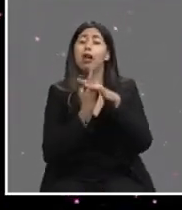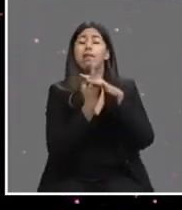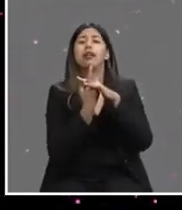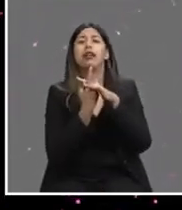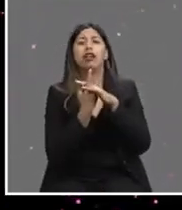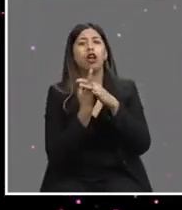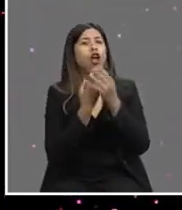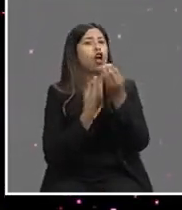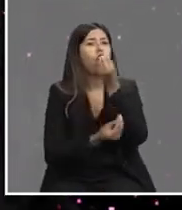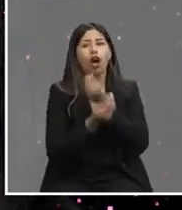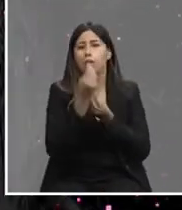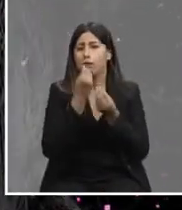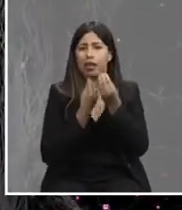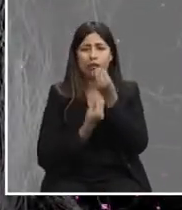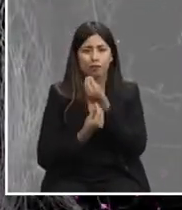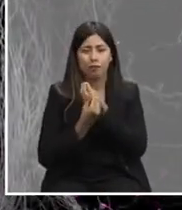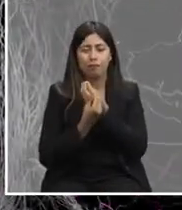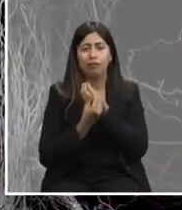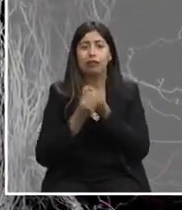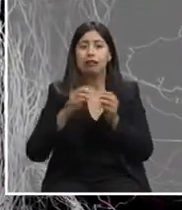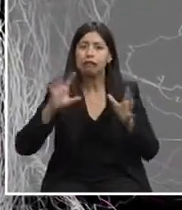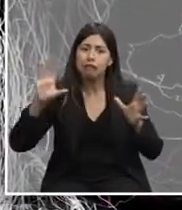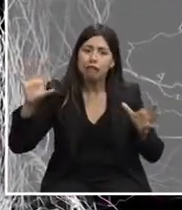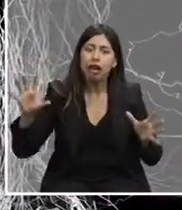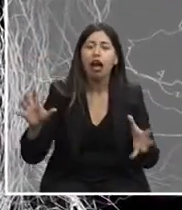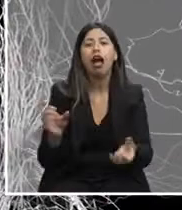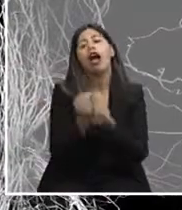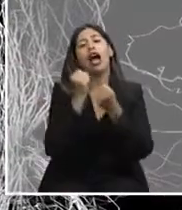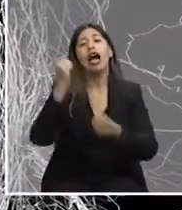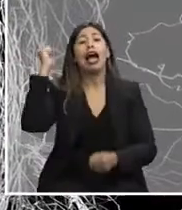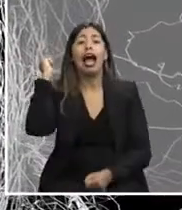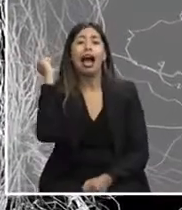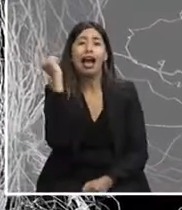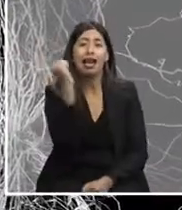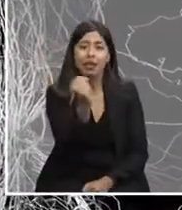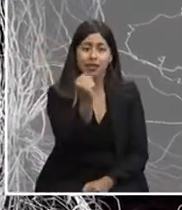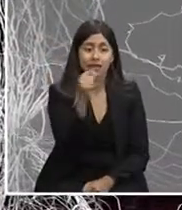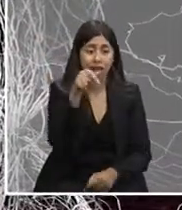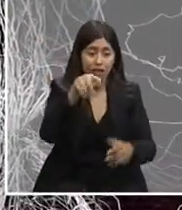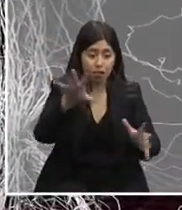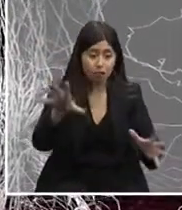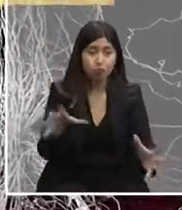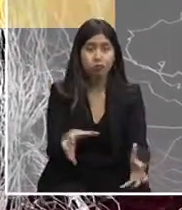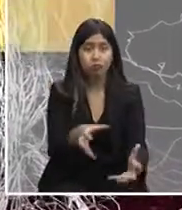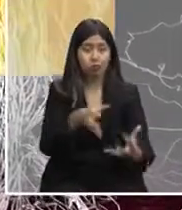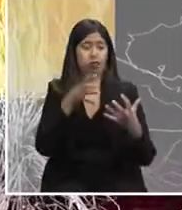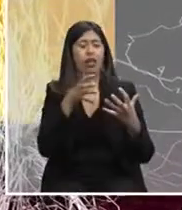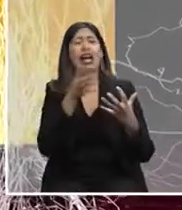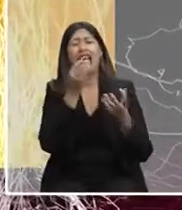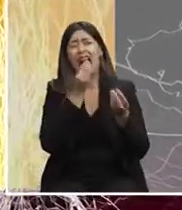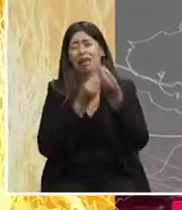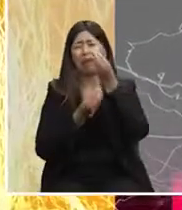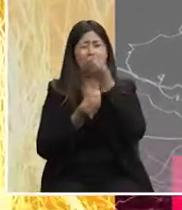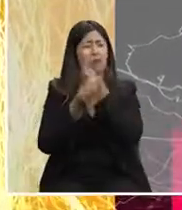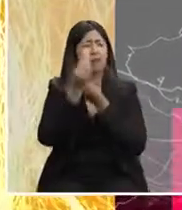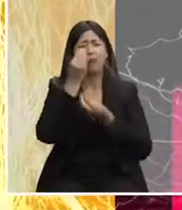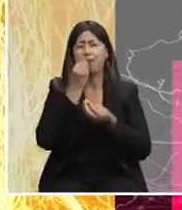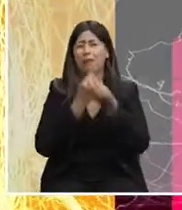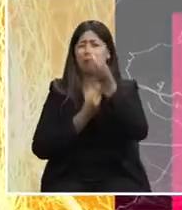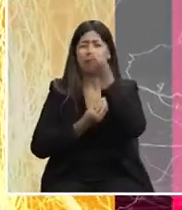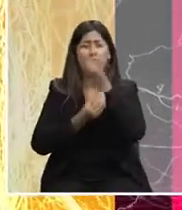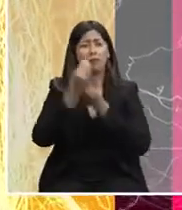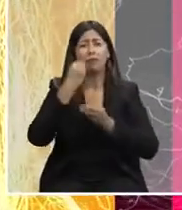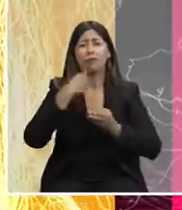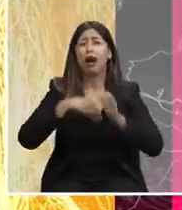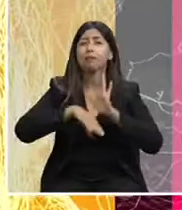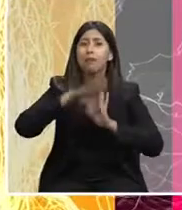prey was caught, eating as much as possible without limiting oneself, because in the living conditions of our ancestors, there